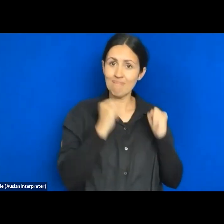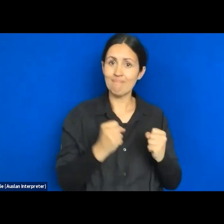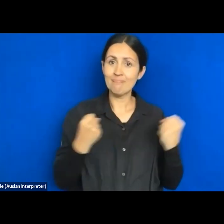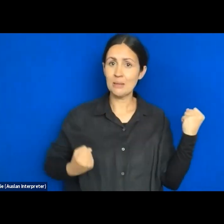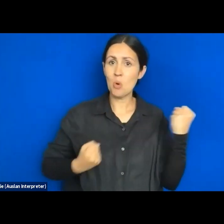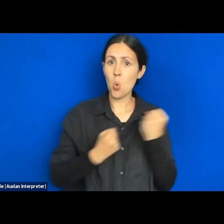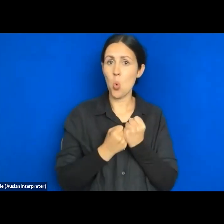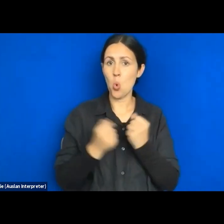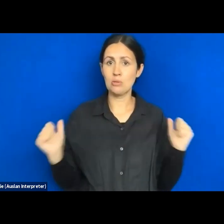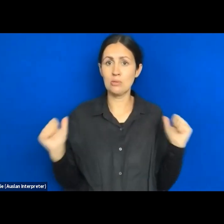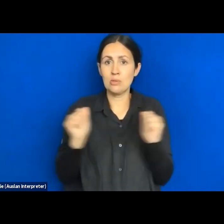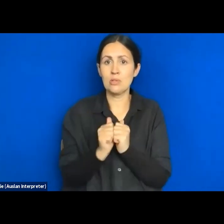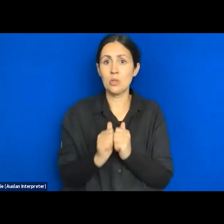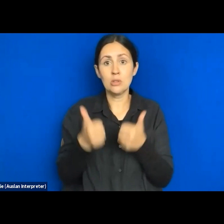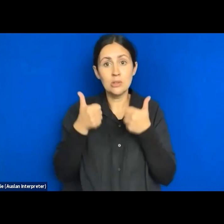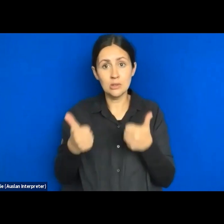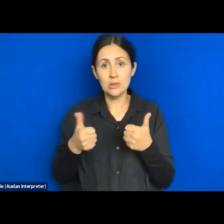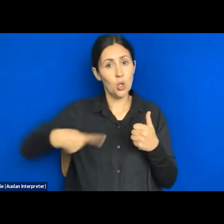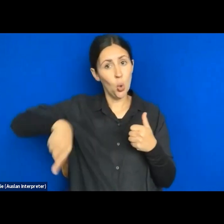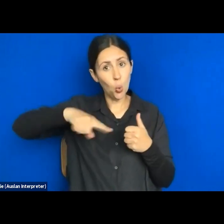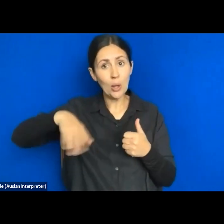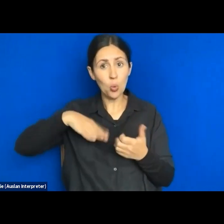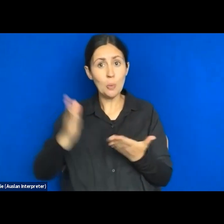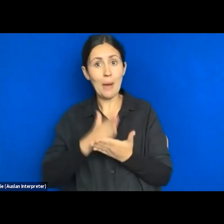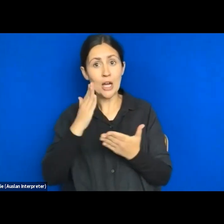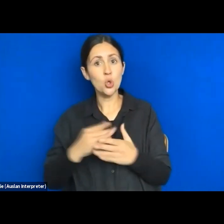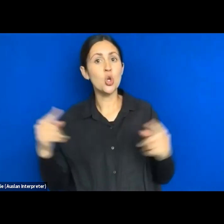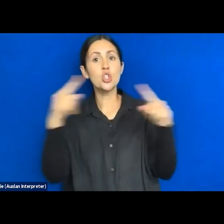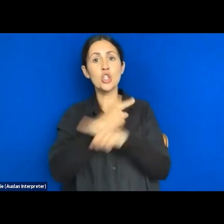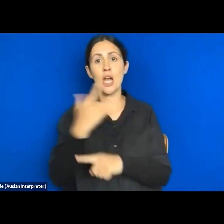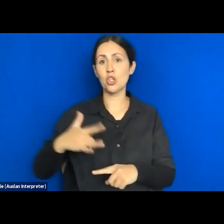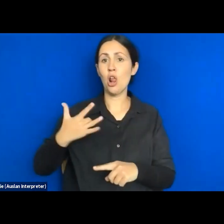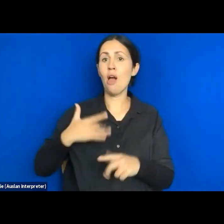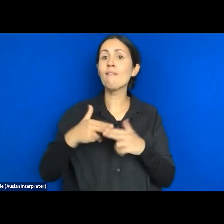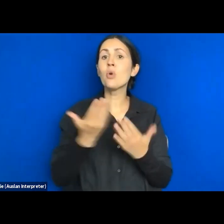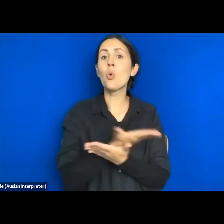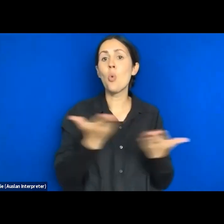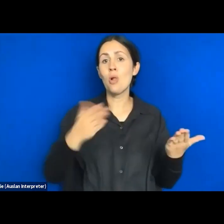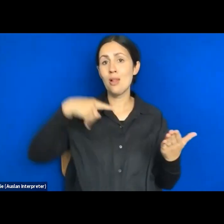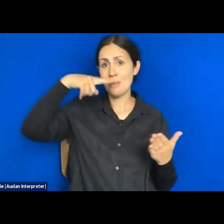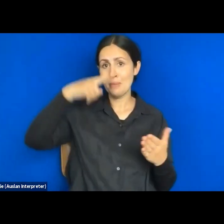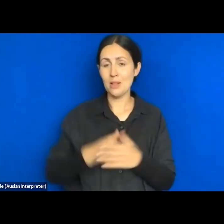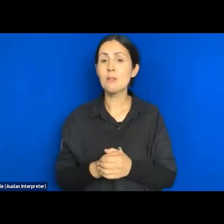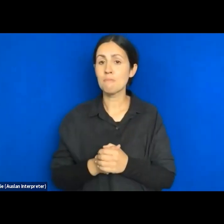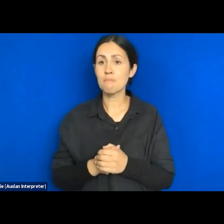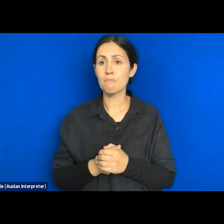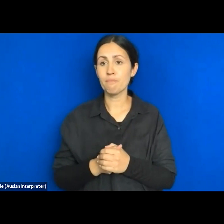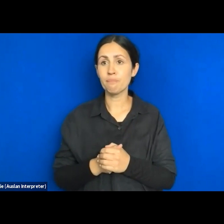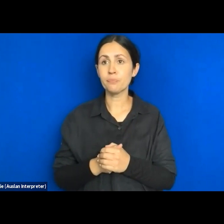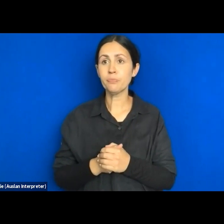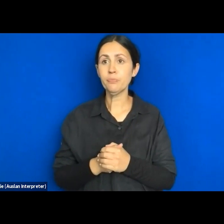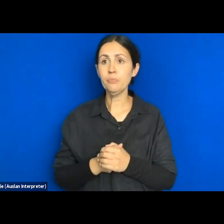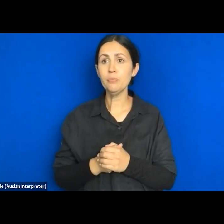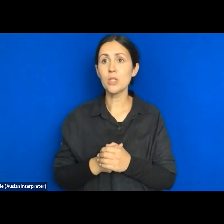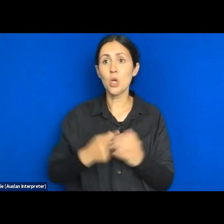strive to make a powerful difference in people's lives. And one of the most important aspects of the strategy is not just our objectives,